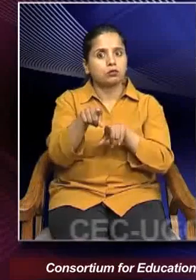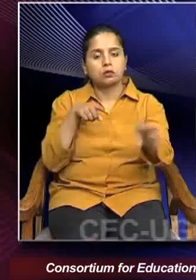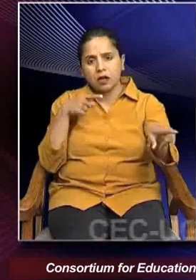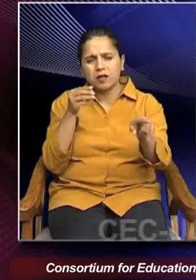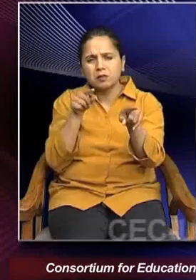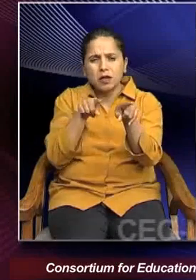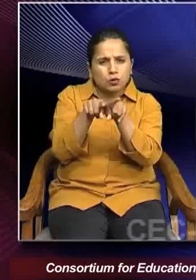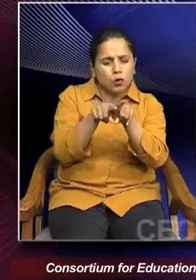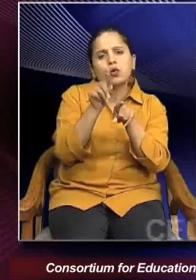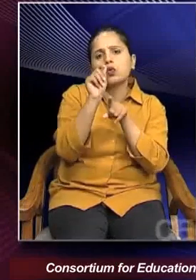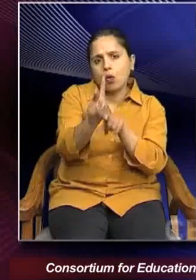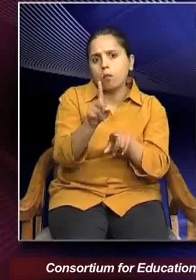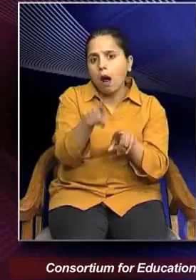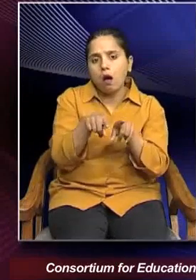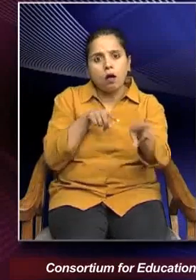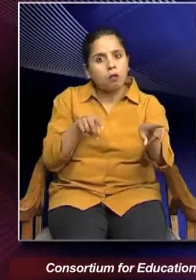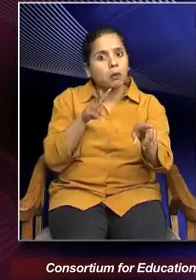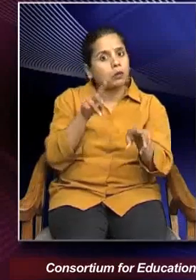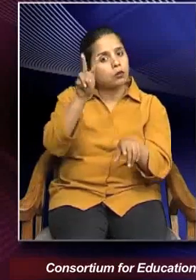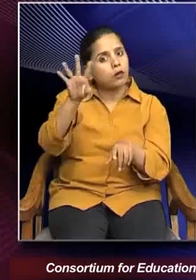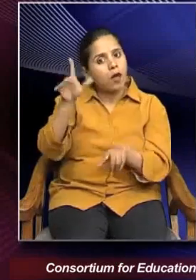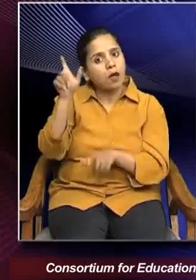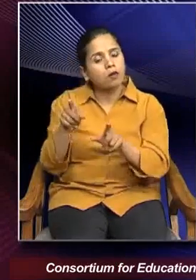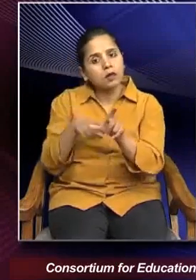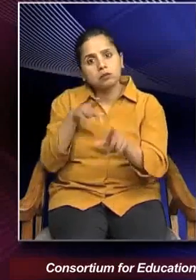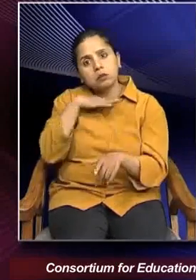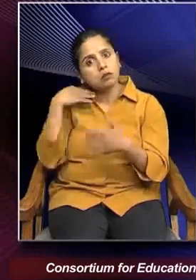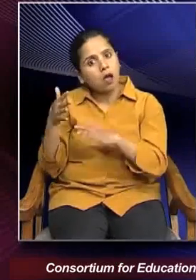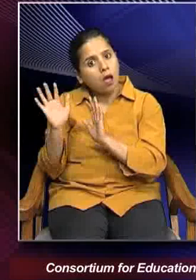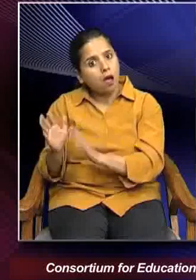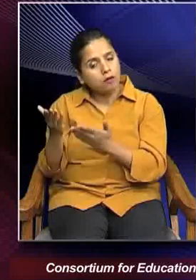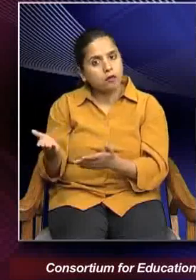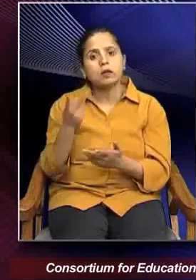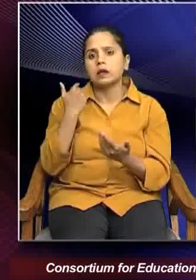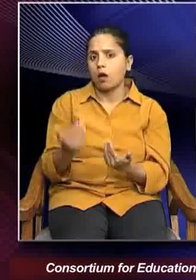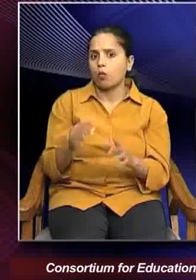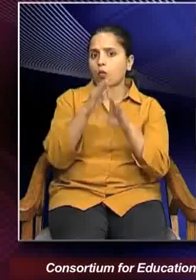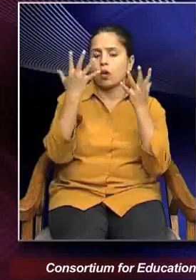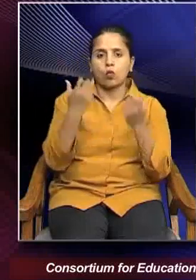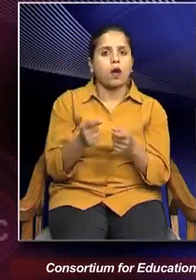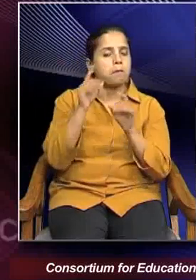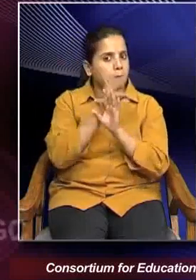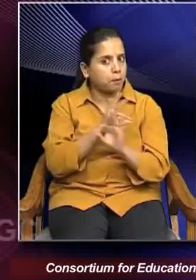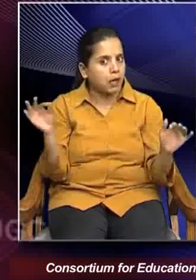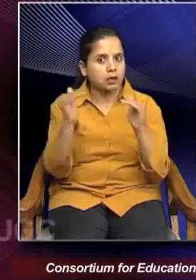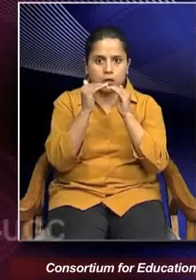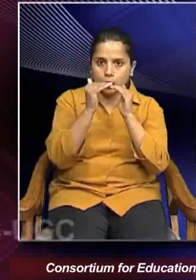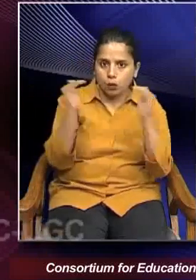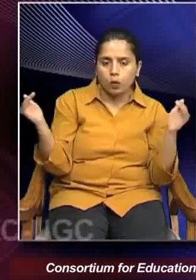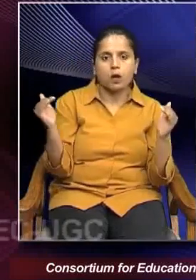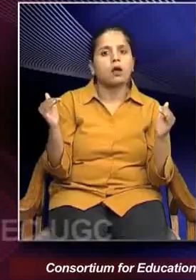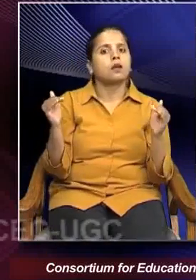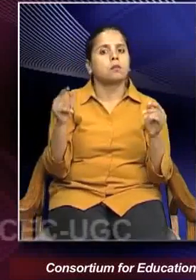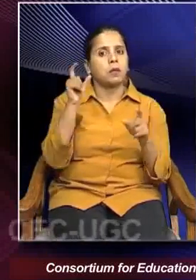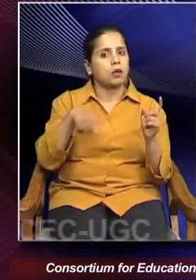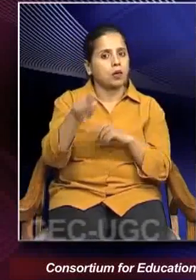are today talking about a world which is more secure, peaceful, prosperous, equal, prosperity of